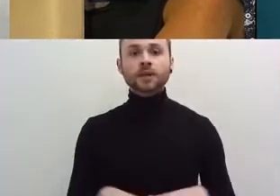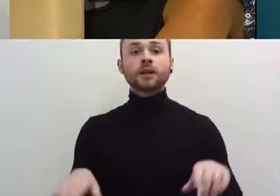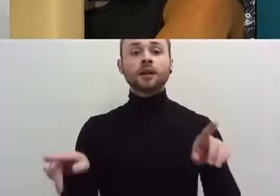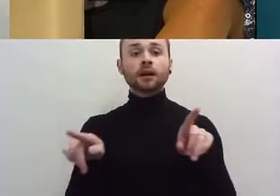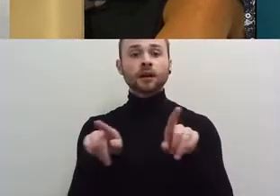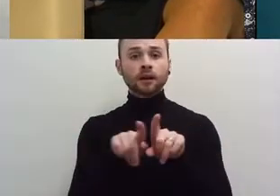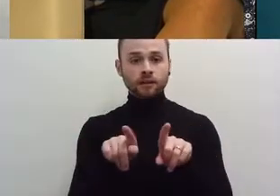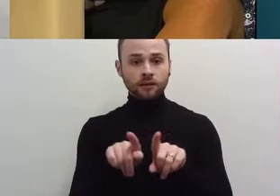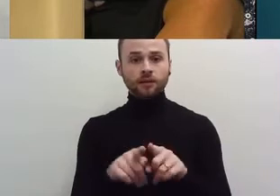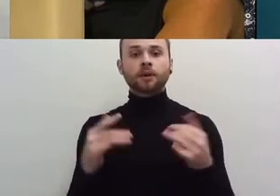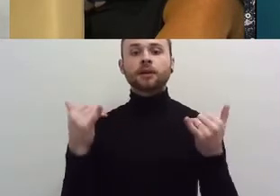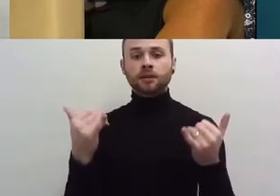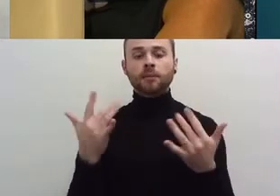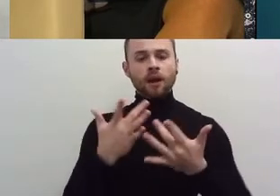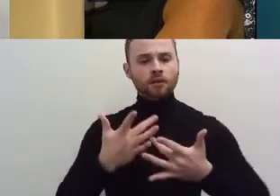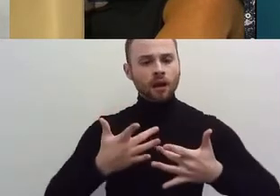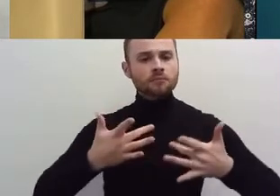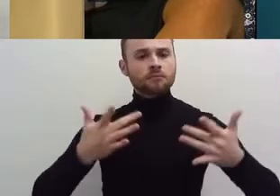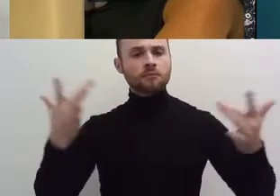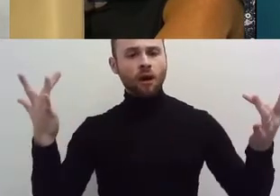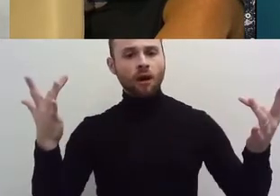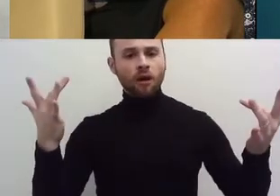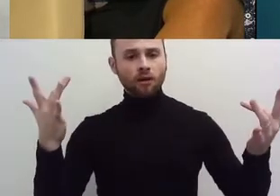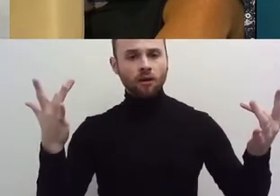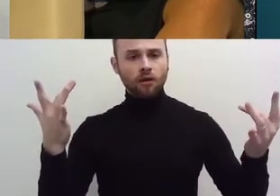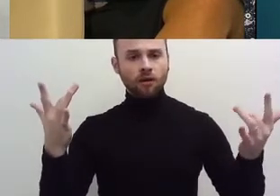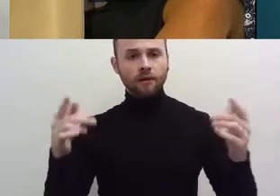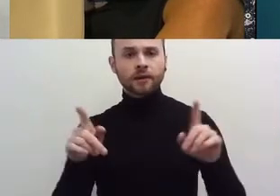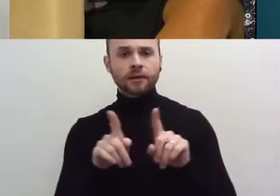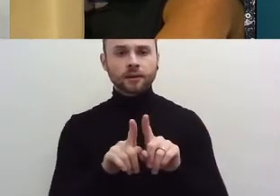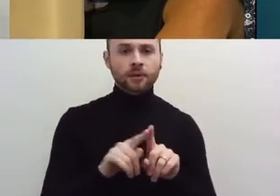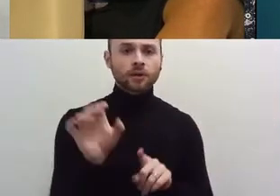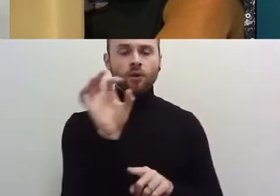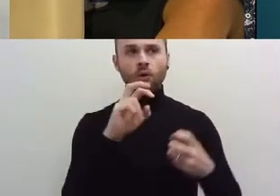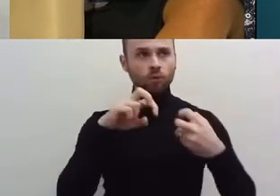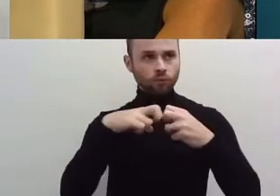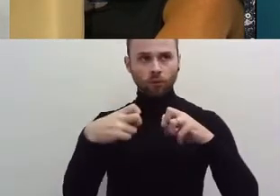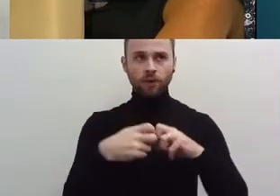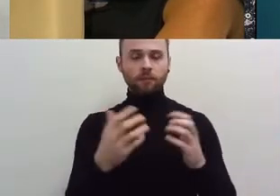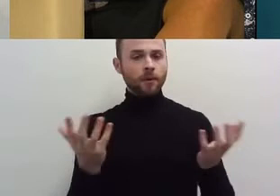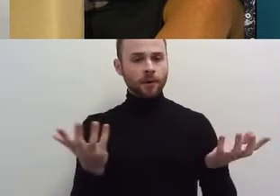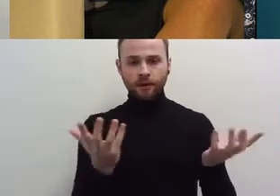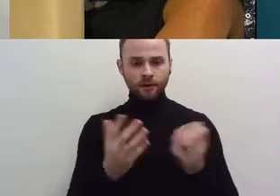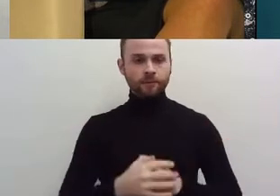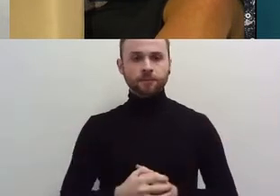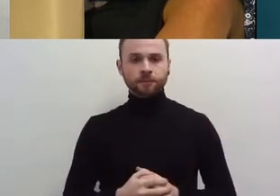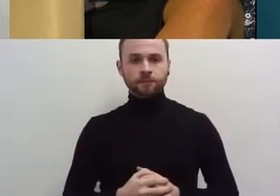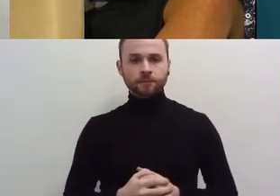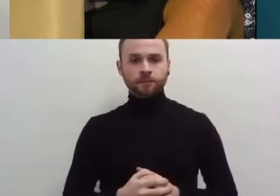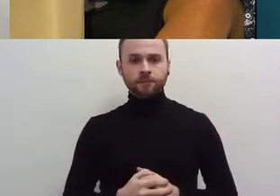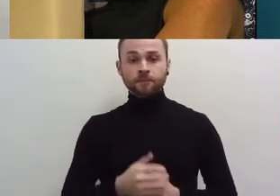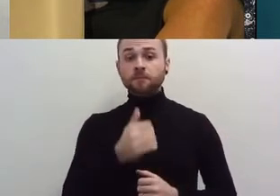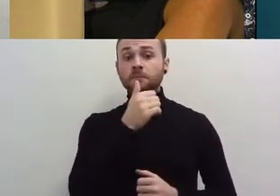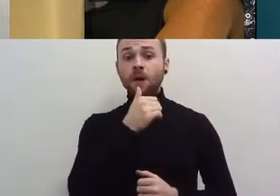know something. We don't know either all. We don't have to be a perfect person for teenagers. We just have to